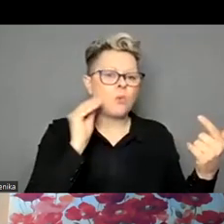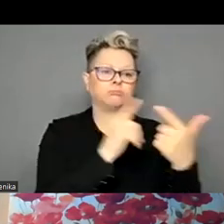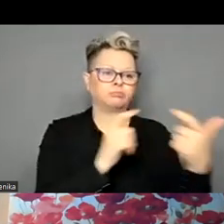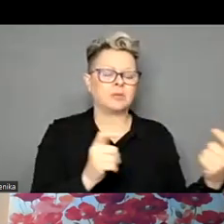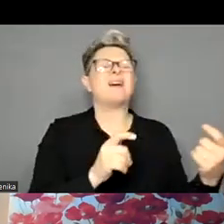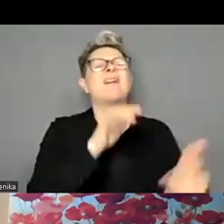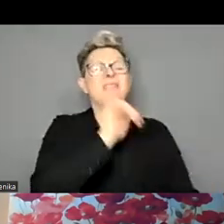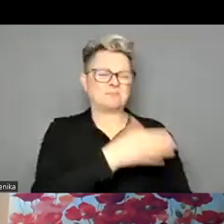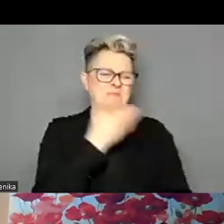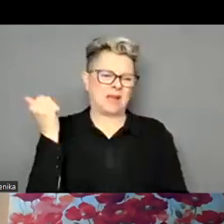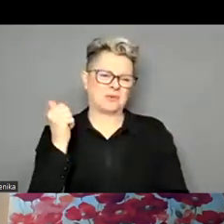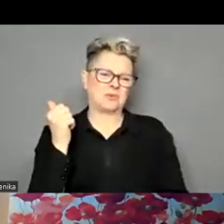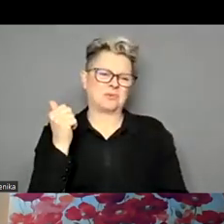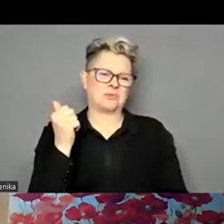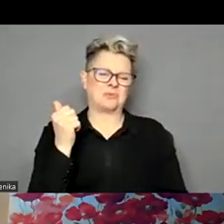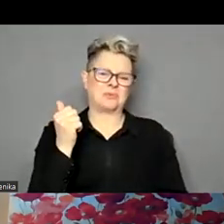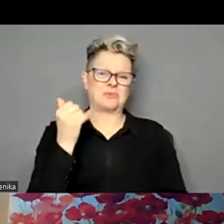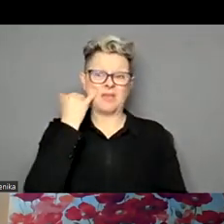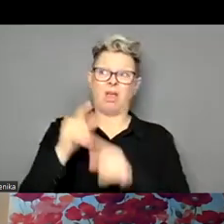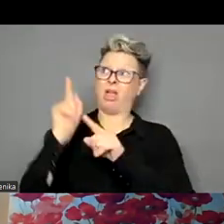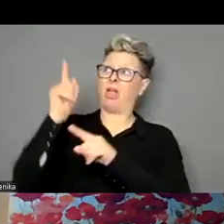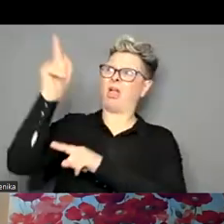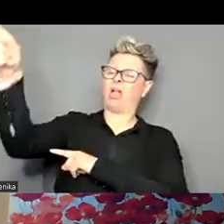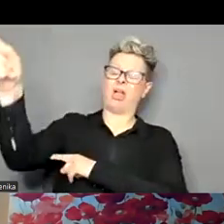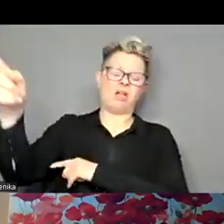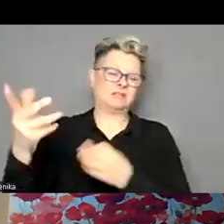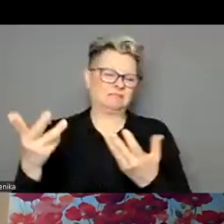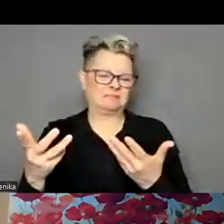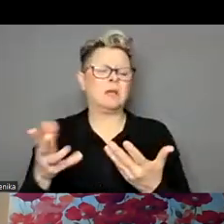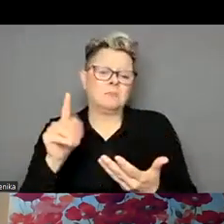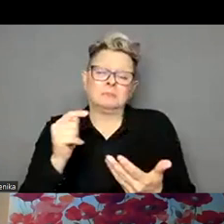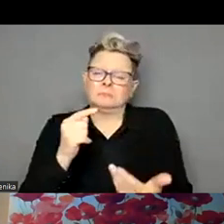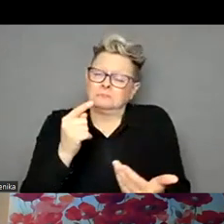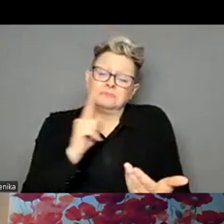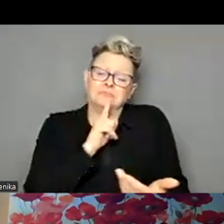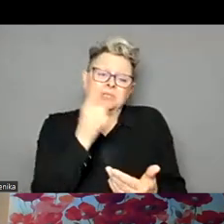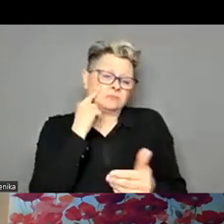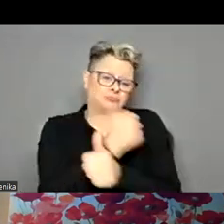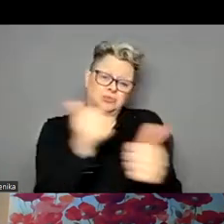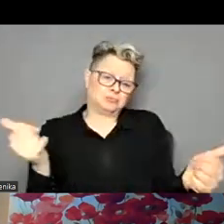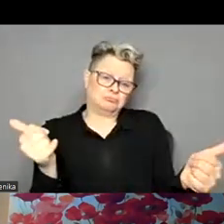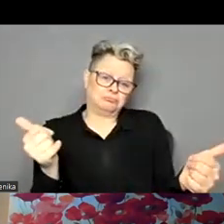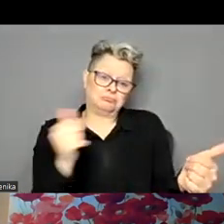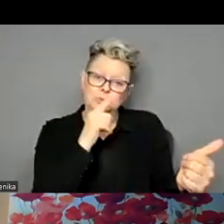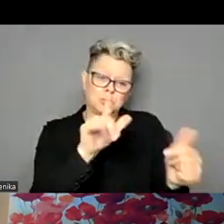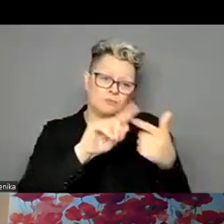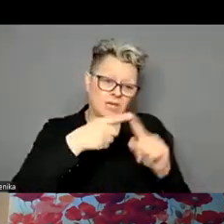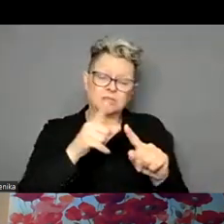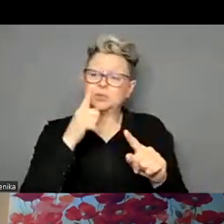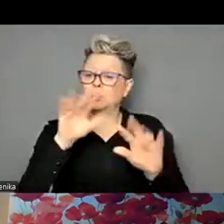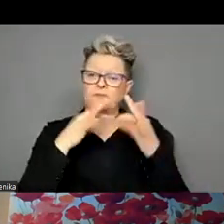likely to be more convenient that way, but it's truly just a choice for you. It depends on what your friends and family are